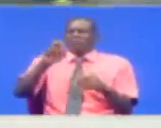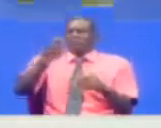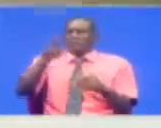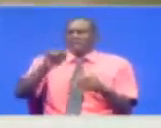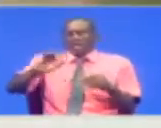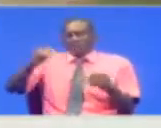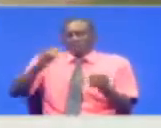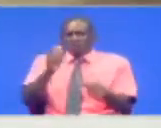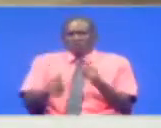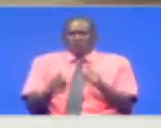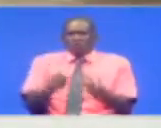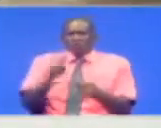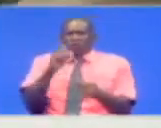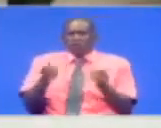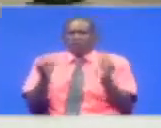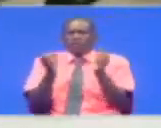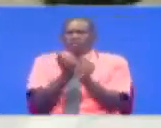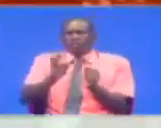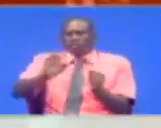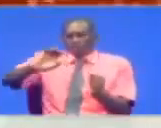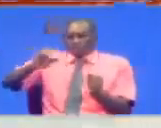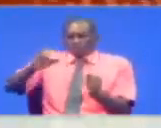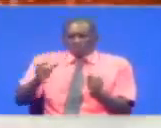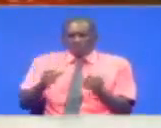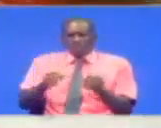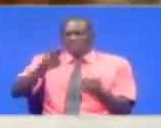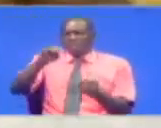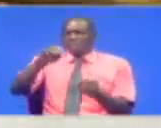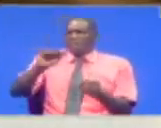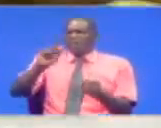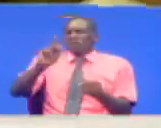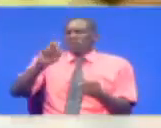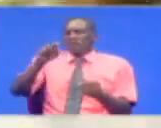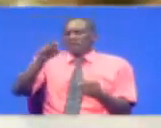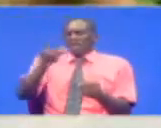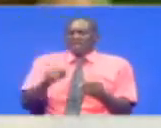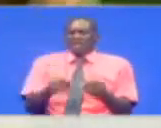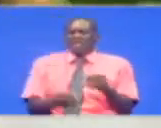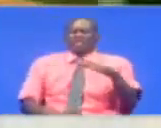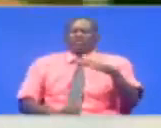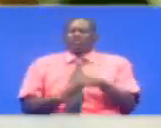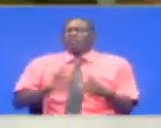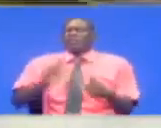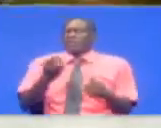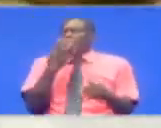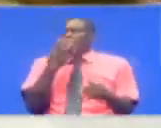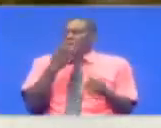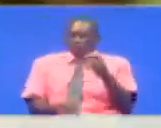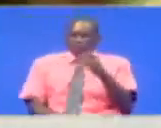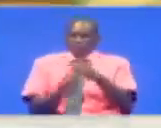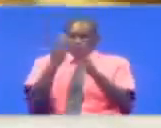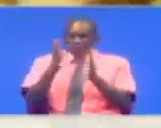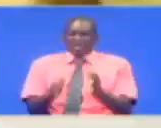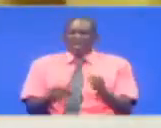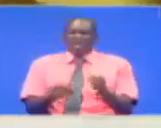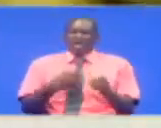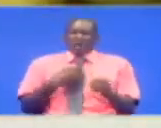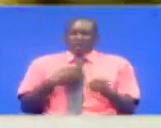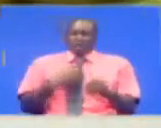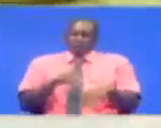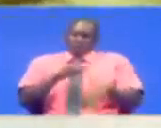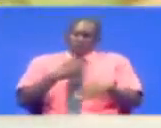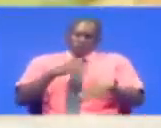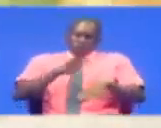is among the 12 counties. Makueni, which is Kenya's top mango producer, is set to enhance quality and readiness for the reopening